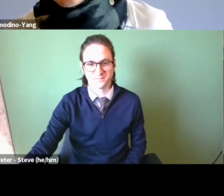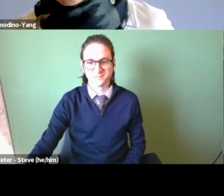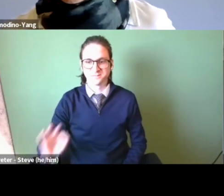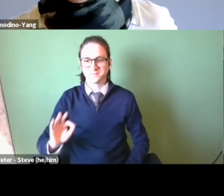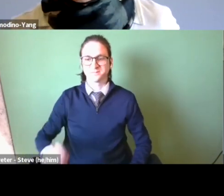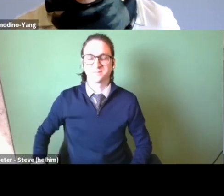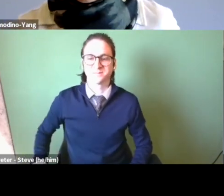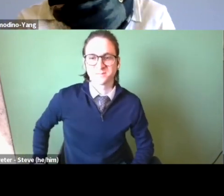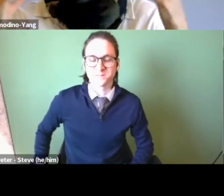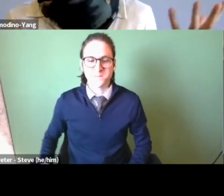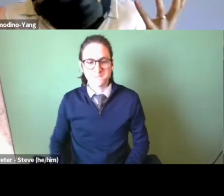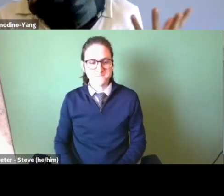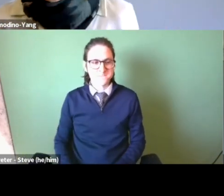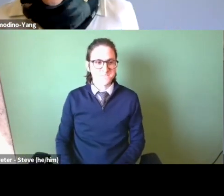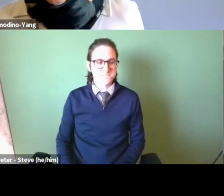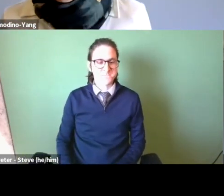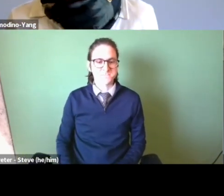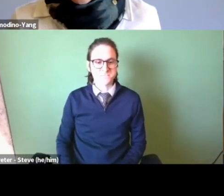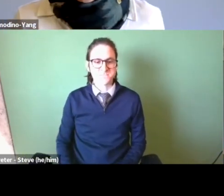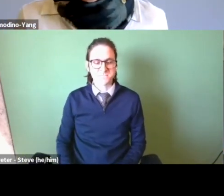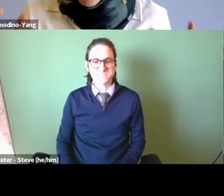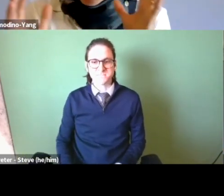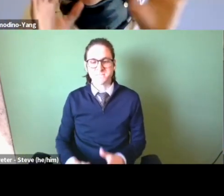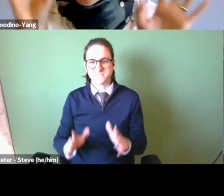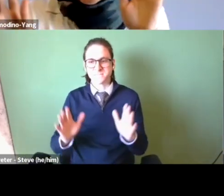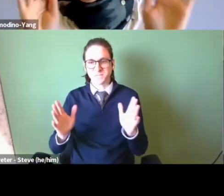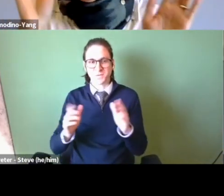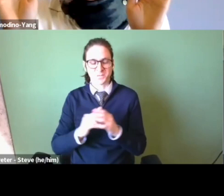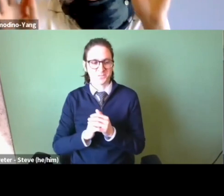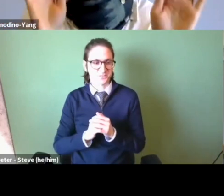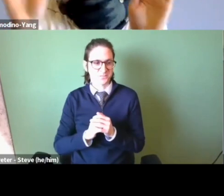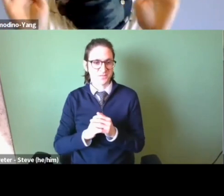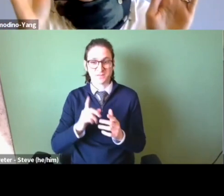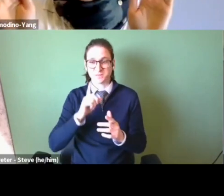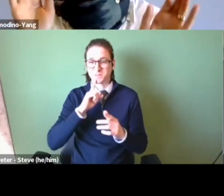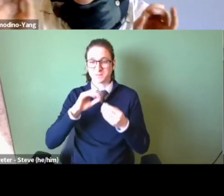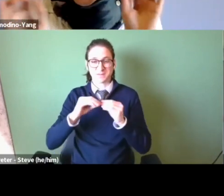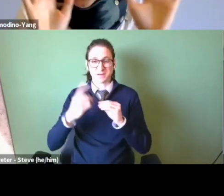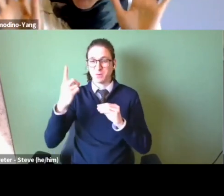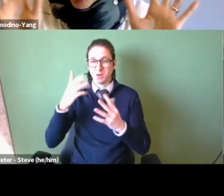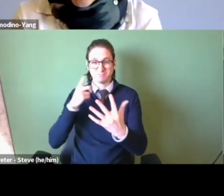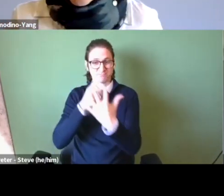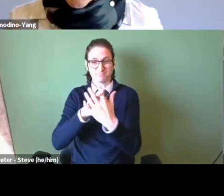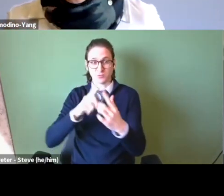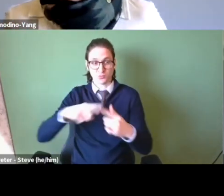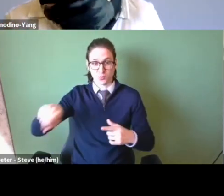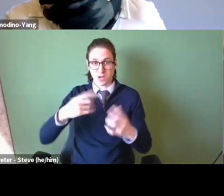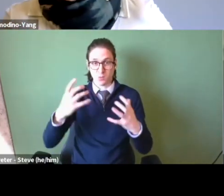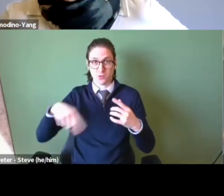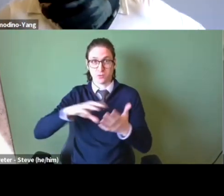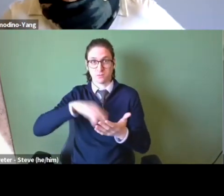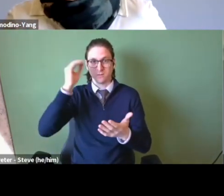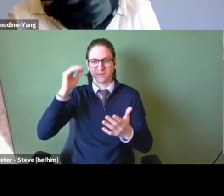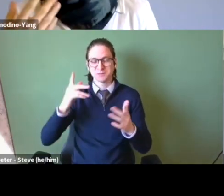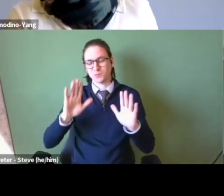So the big idea that I want you to take out of that first is just how we do the work in a very broad way